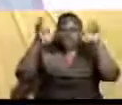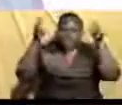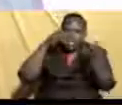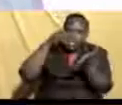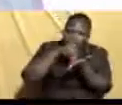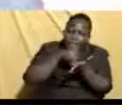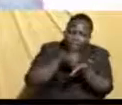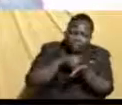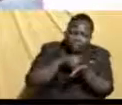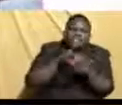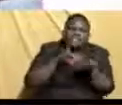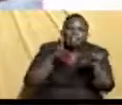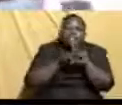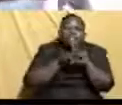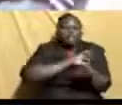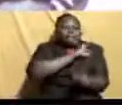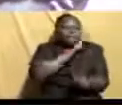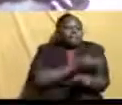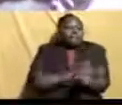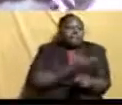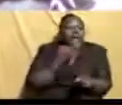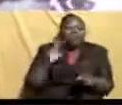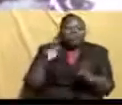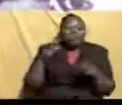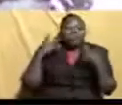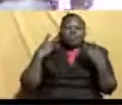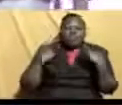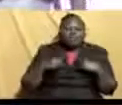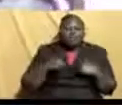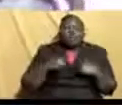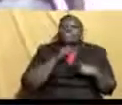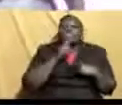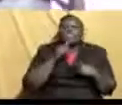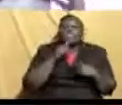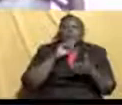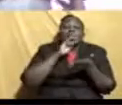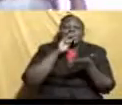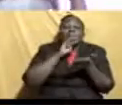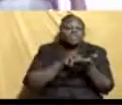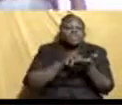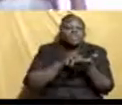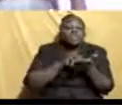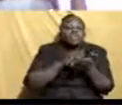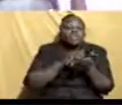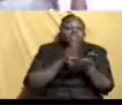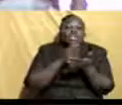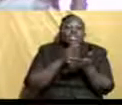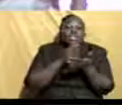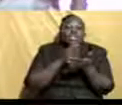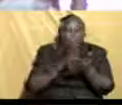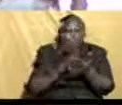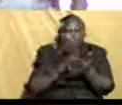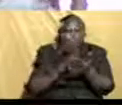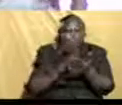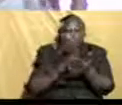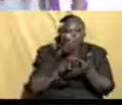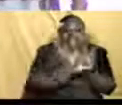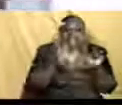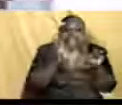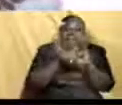including even sovereignty of the people, was not mentioned in the older Constitution. And in the case of Njoya, that is